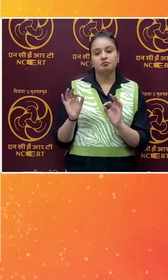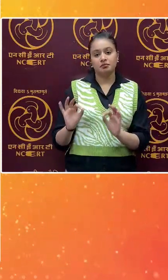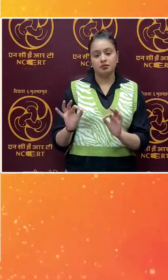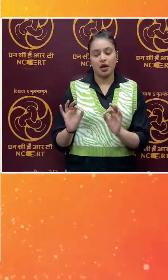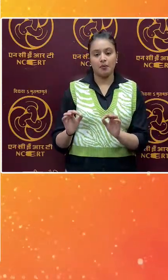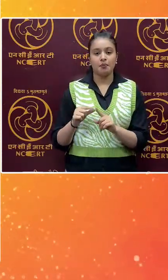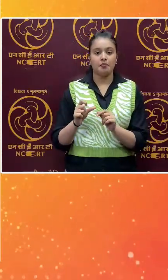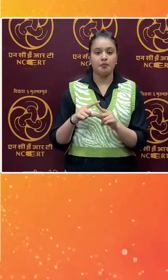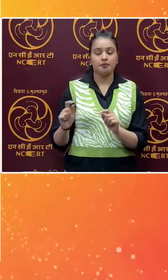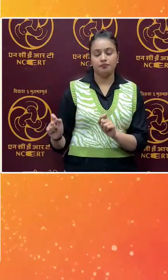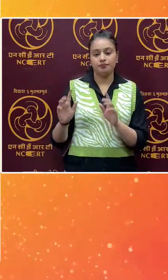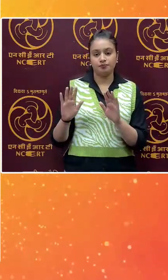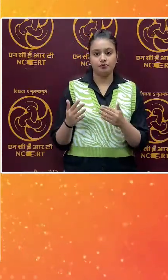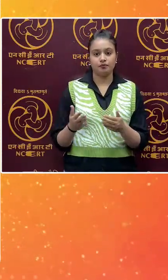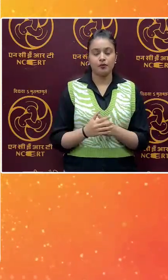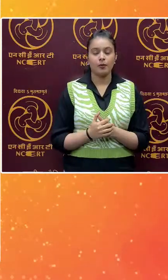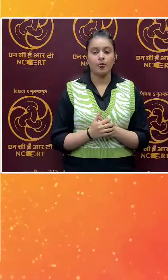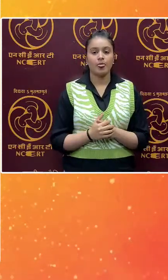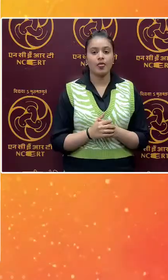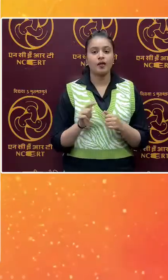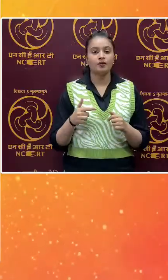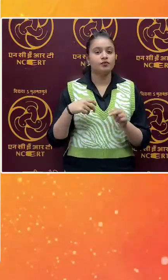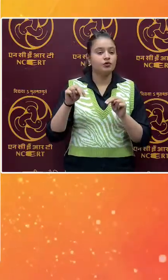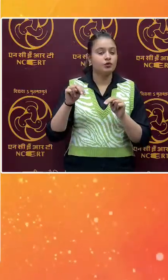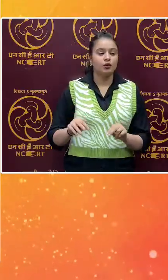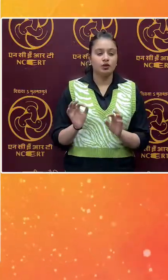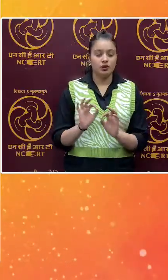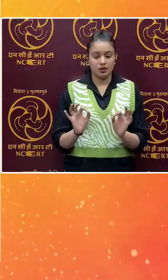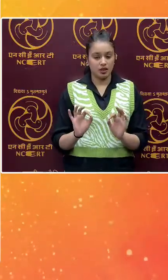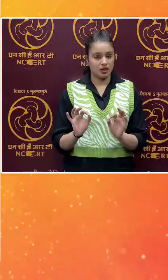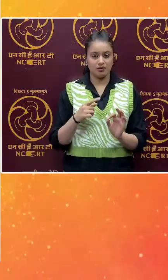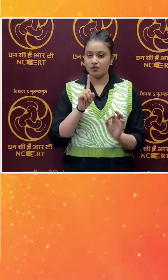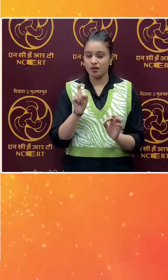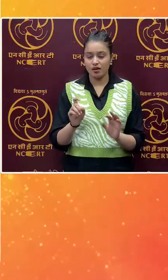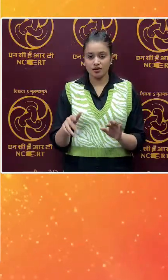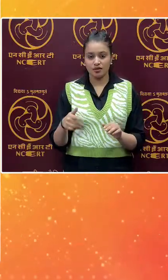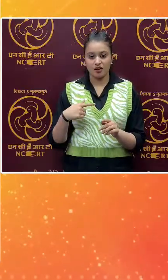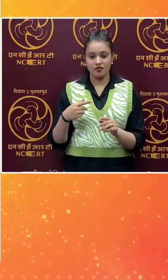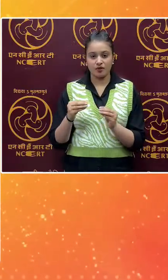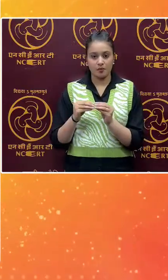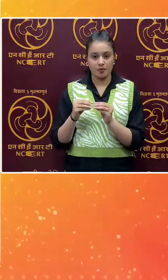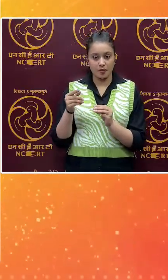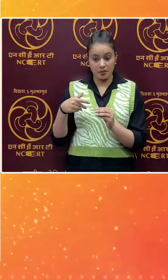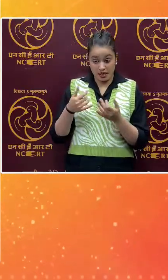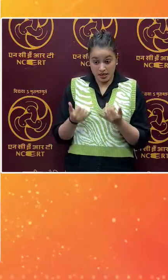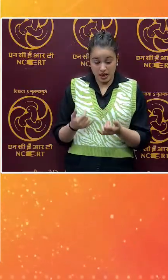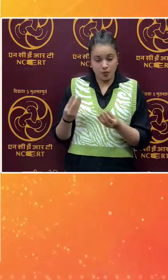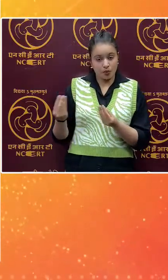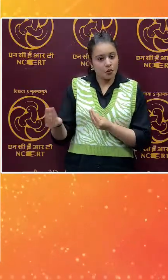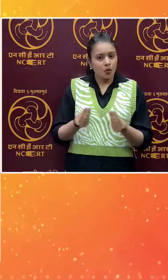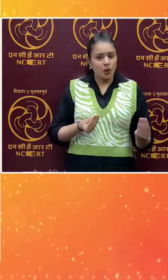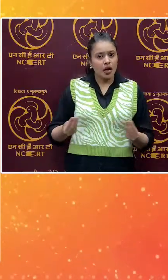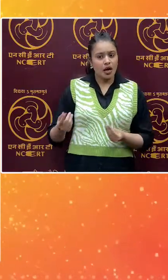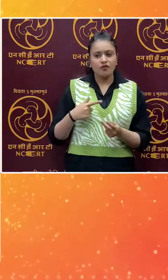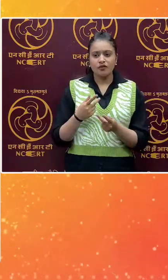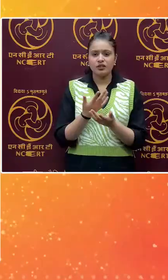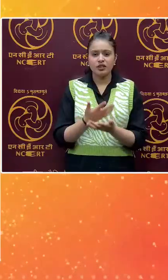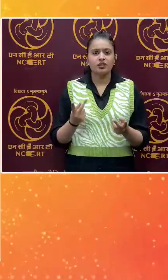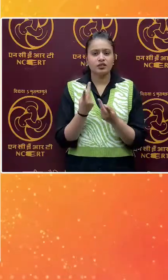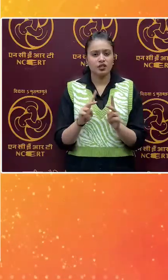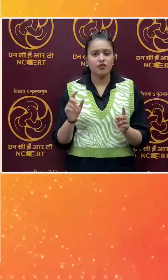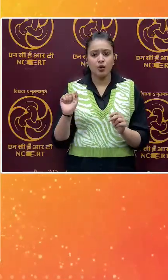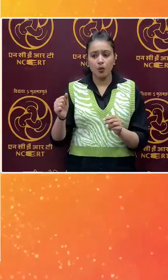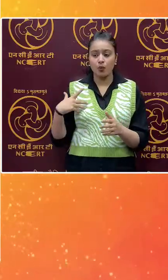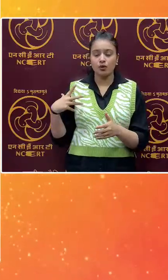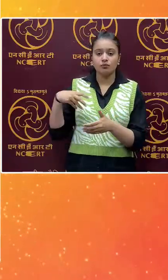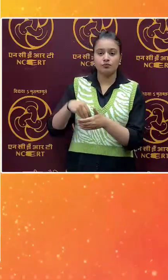sir. Yeah. And I we are- think there's no need to ask that had Shri Bhabha been around today, things would have been different because his contributions are